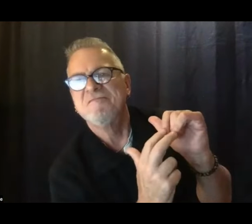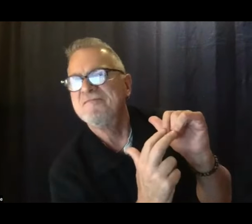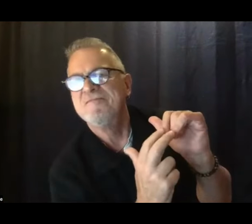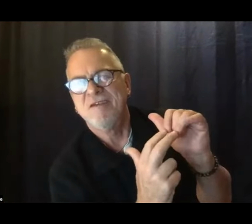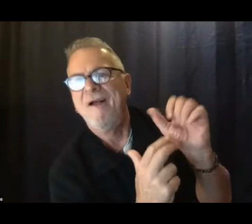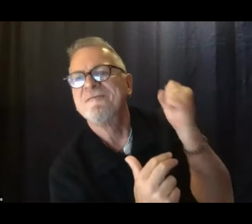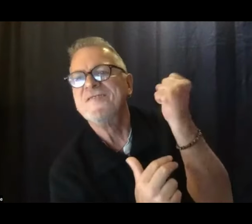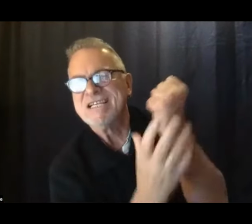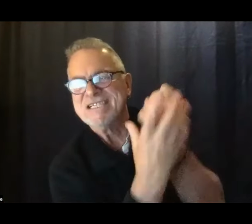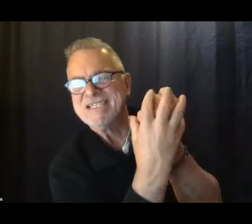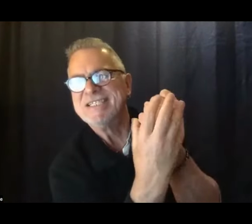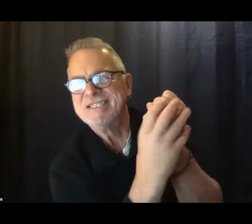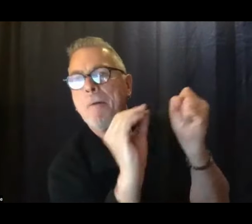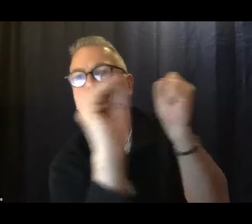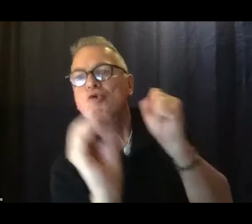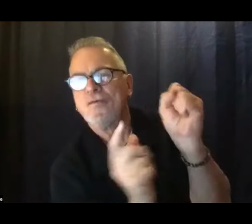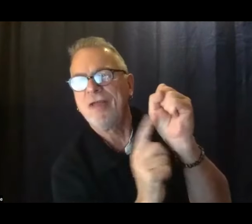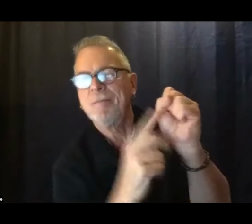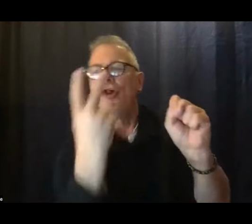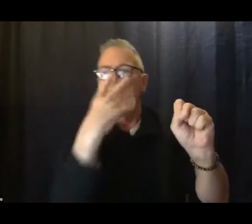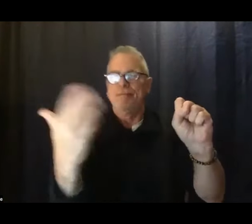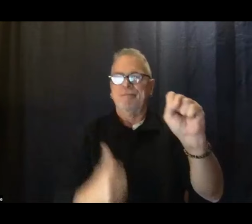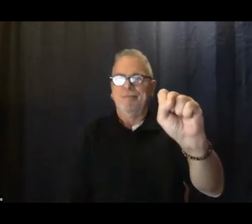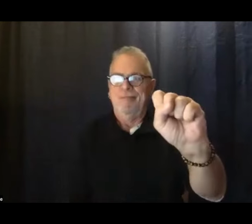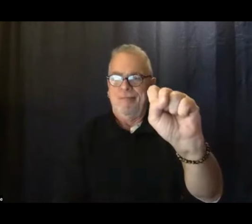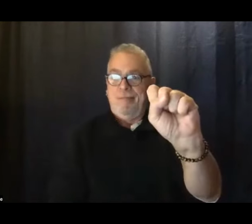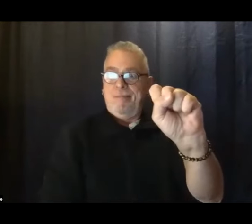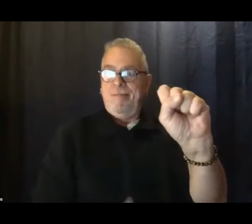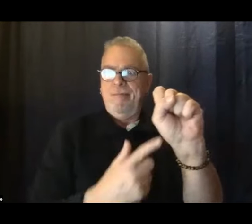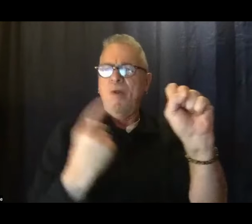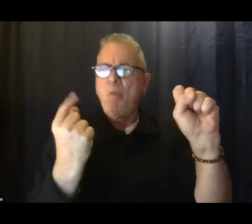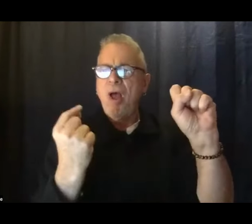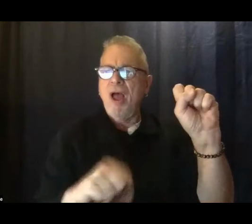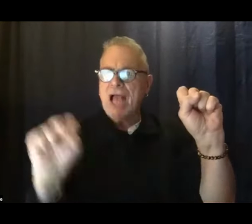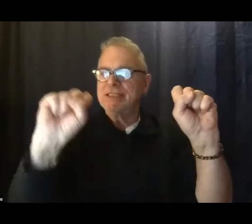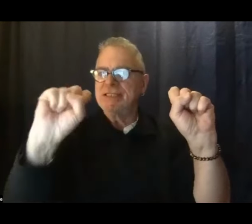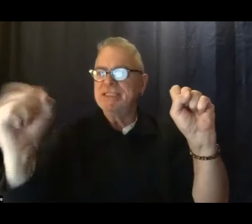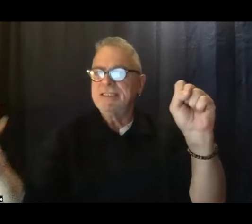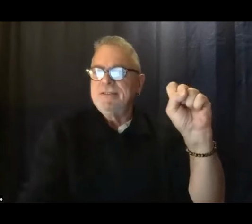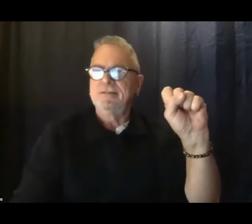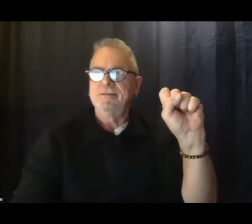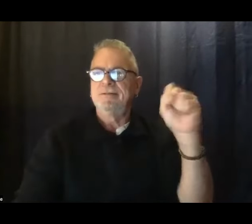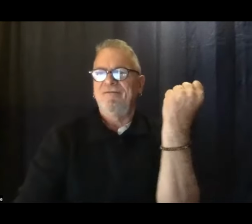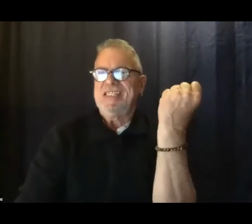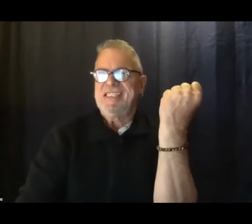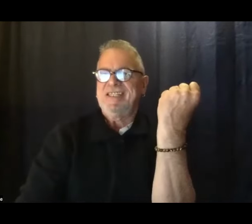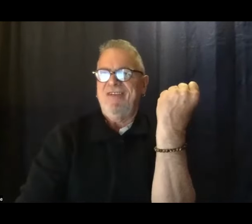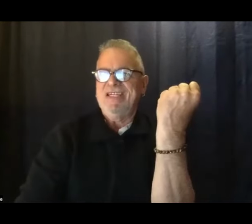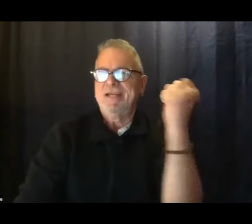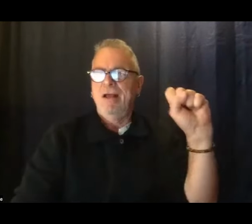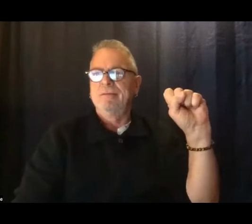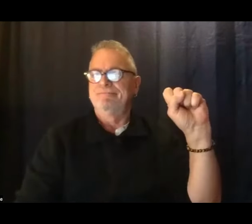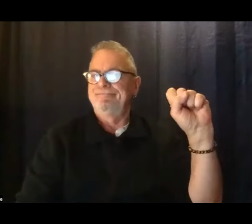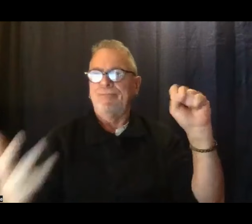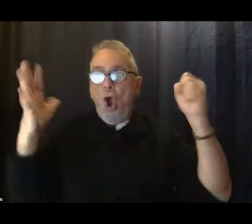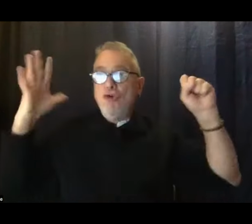not moving those 3 fingers or the 2 fingers in the middle. So watch the movement. Ready? This is the S. Hold it